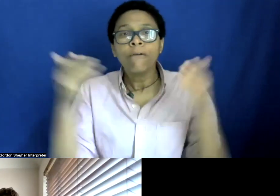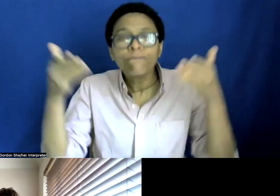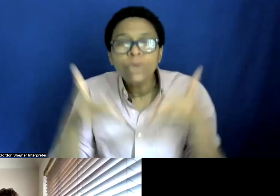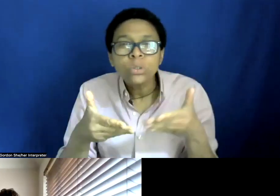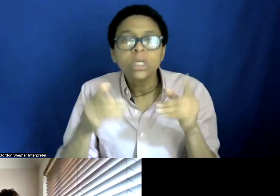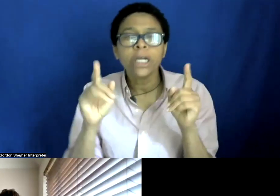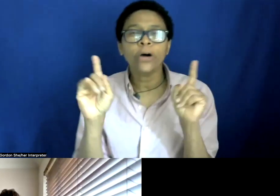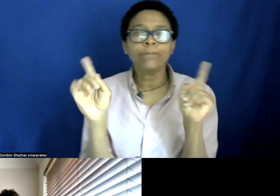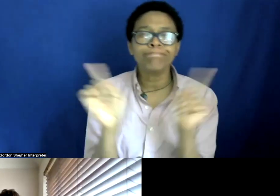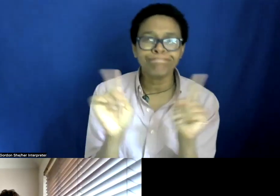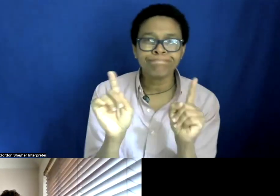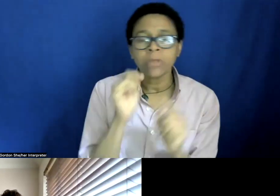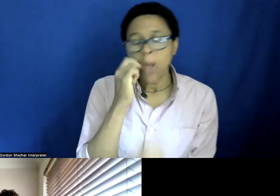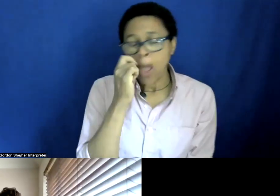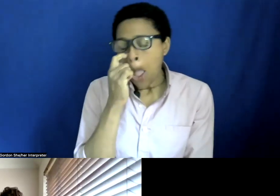specifically on